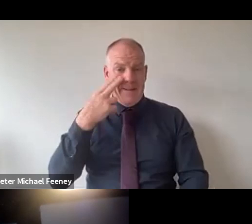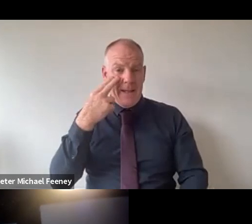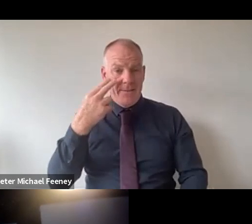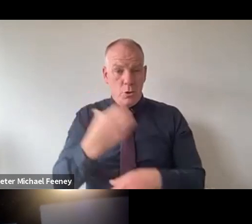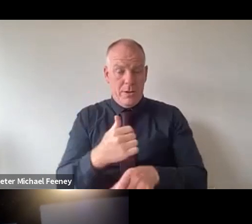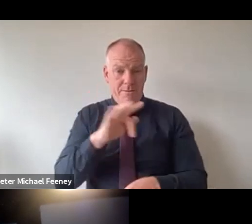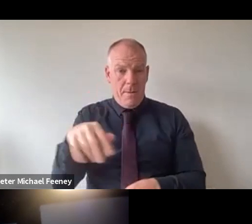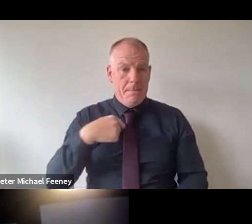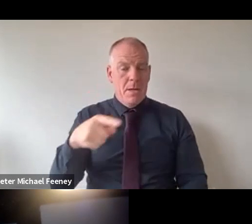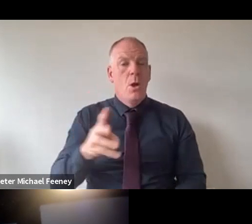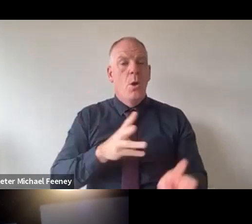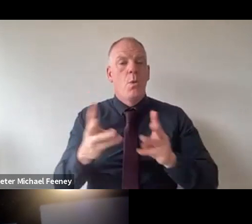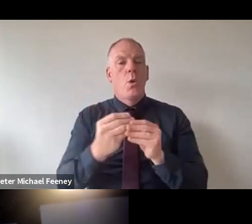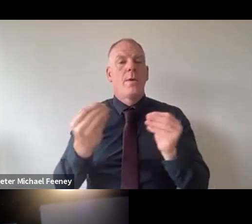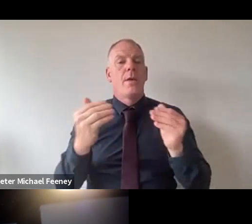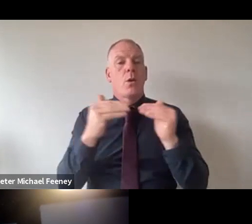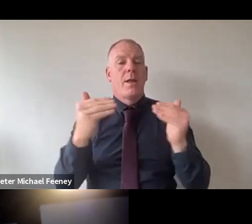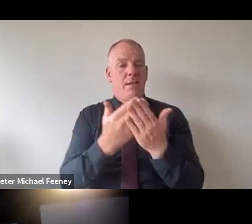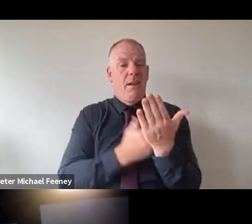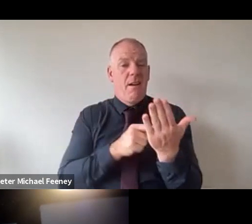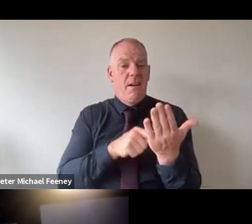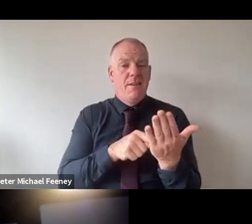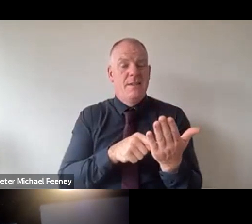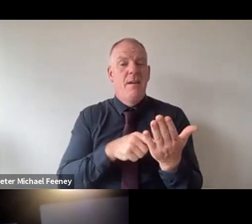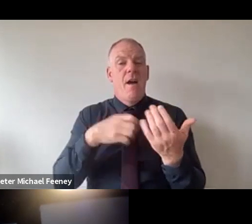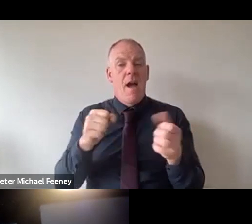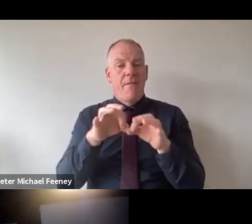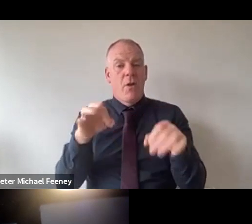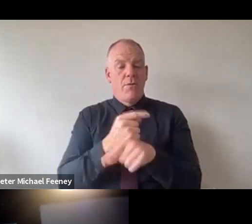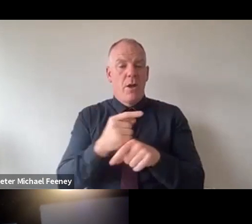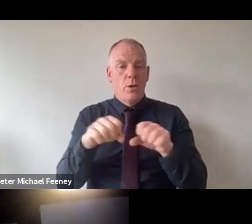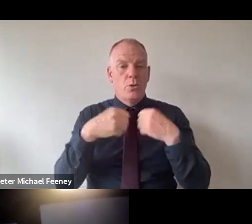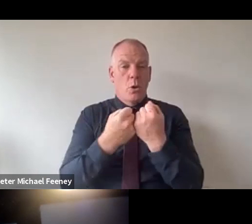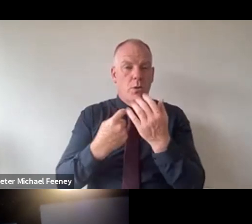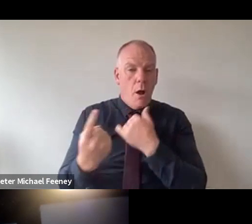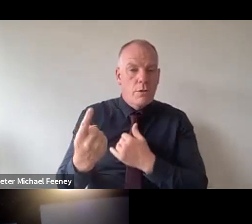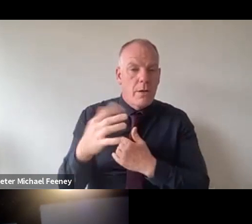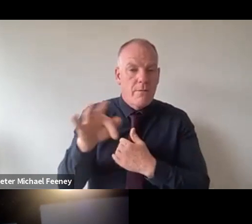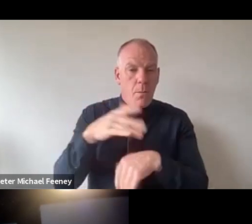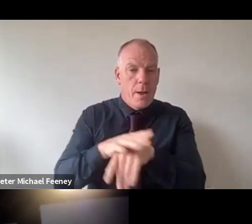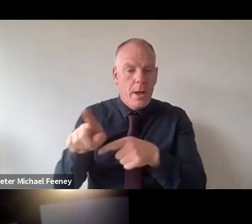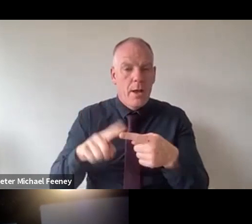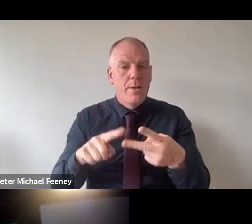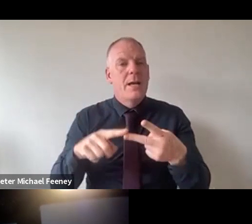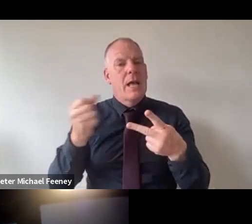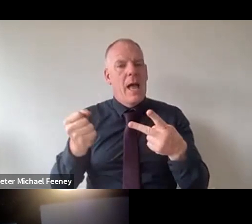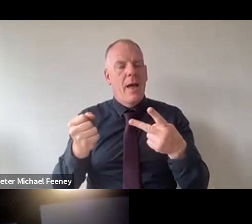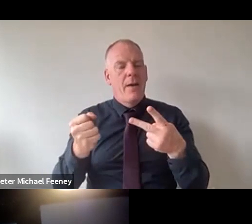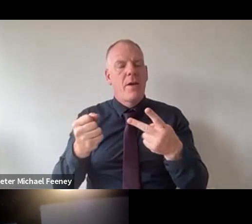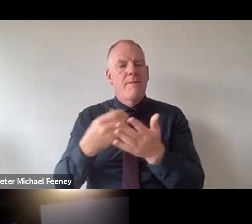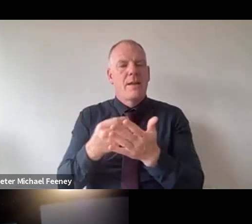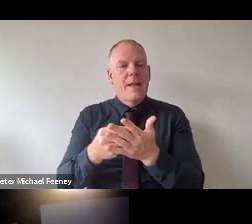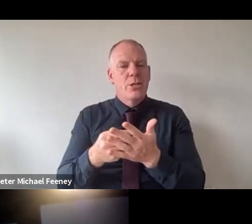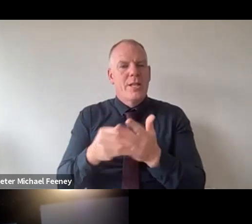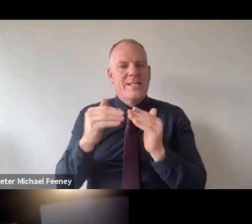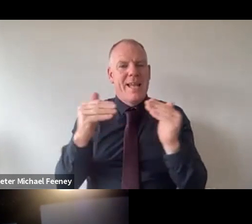worked with the equality legislation, there is a ground of social origin, and there is also a ground of financial status or wealth. And